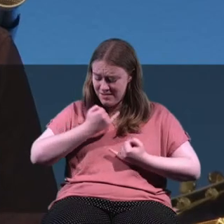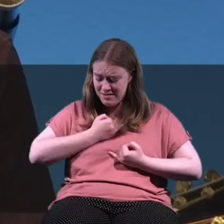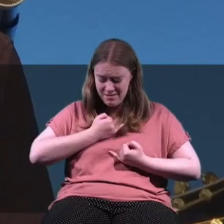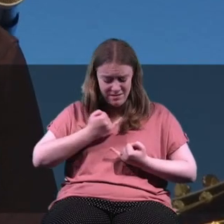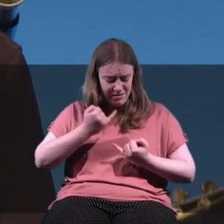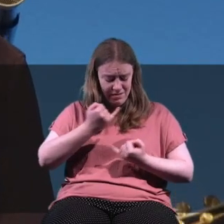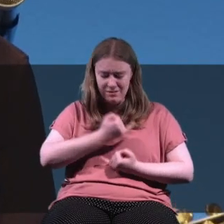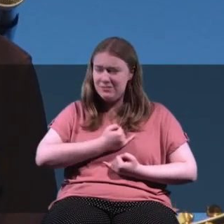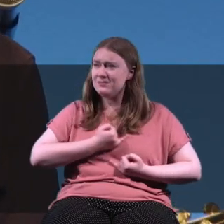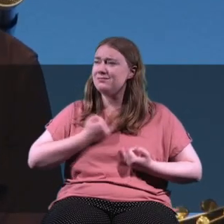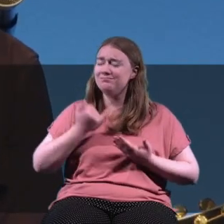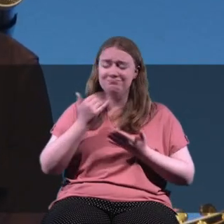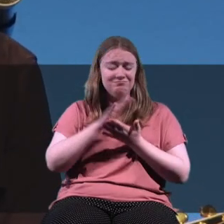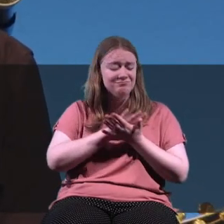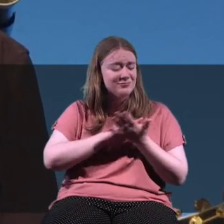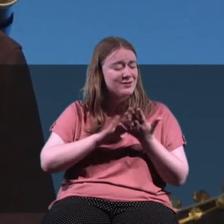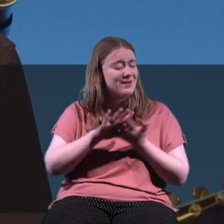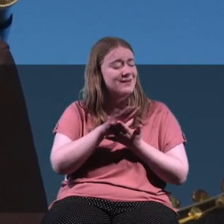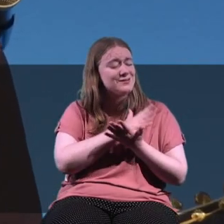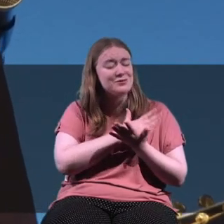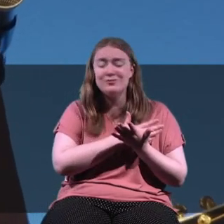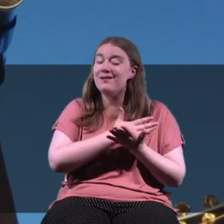away my great